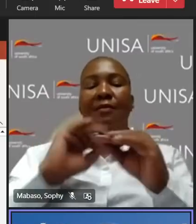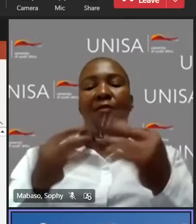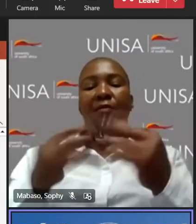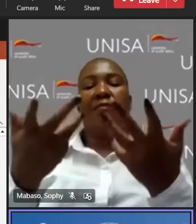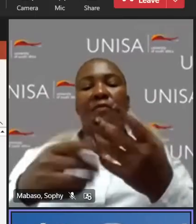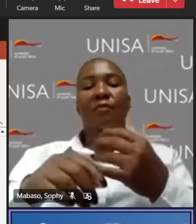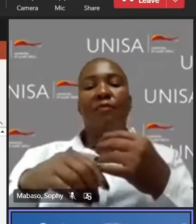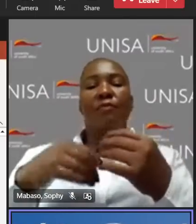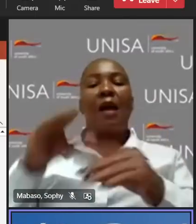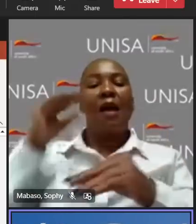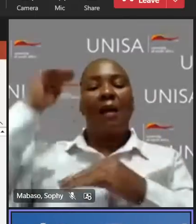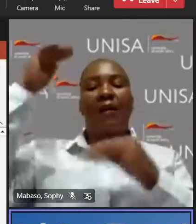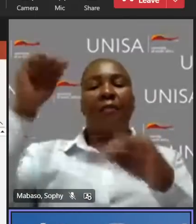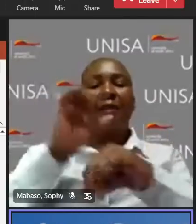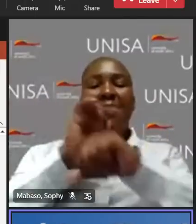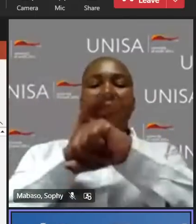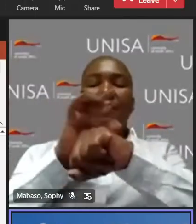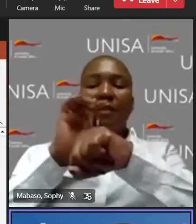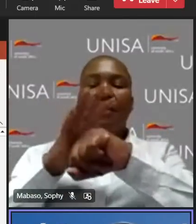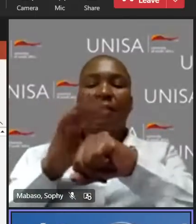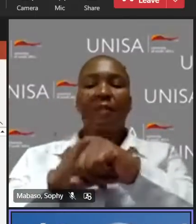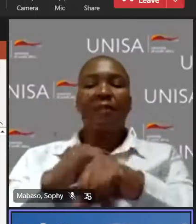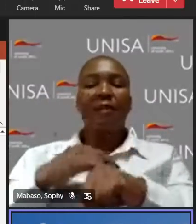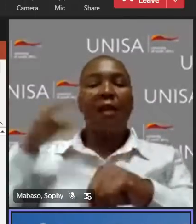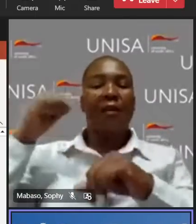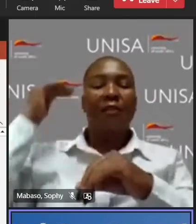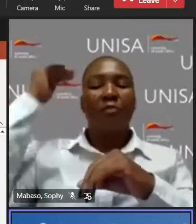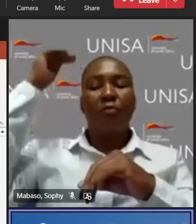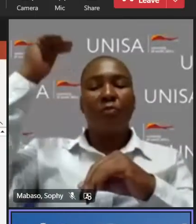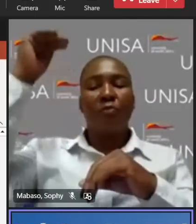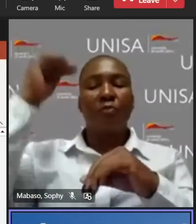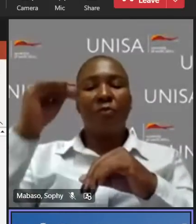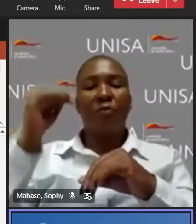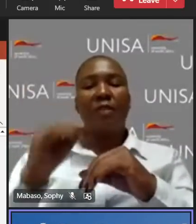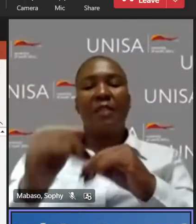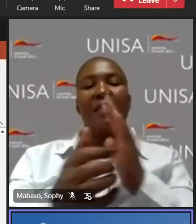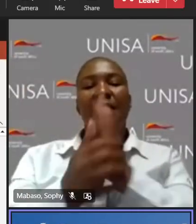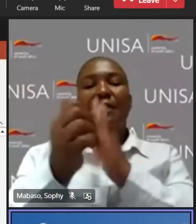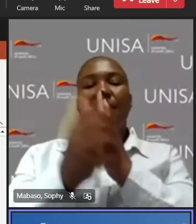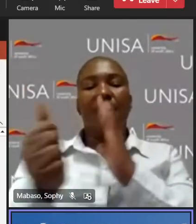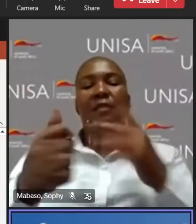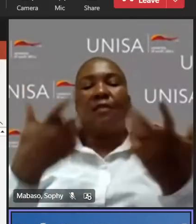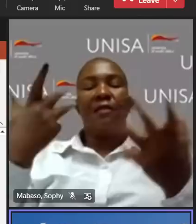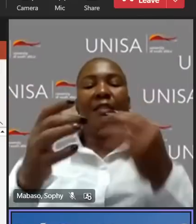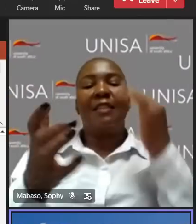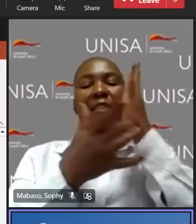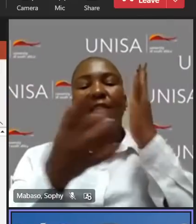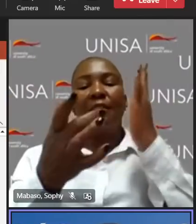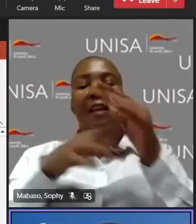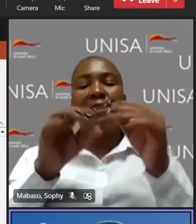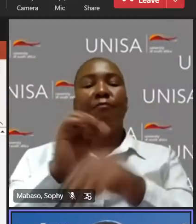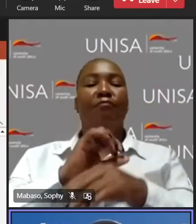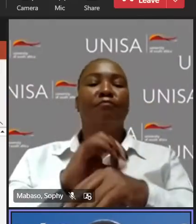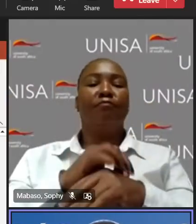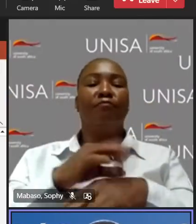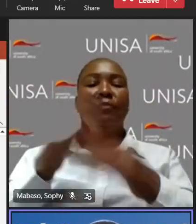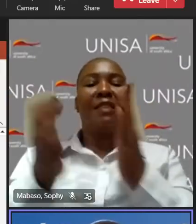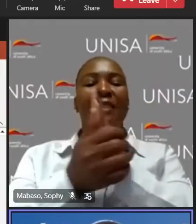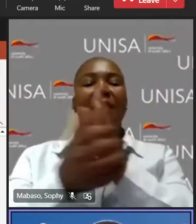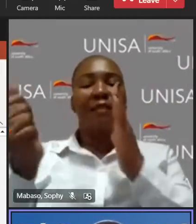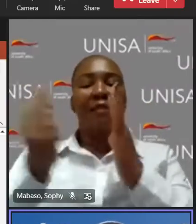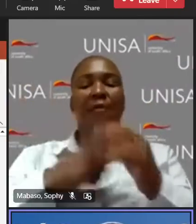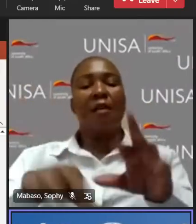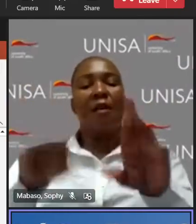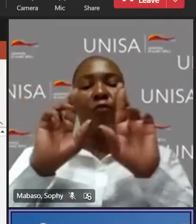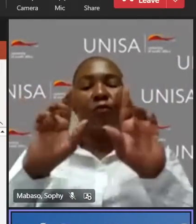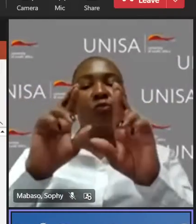support, counseling, academic literacies, digital literacies, and so on. So we are hoping that you can